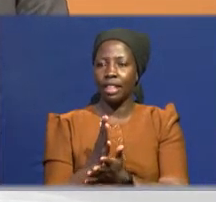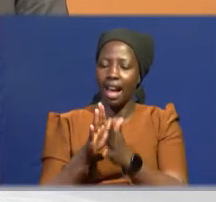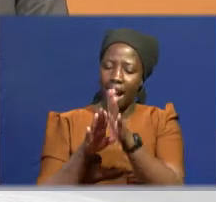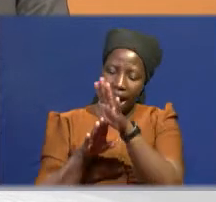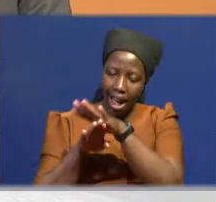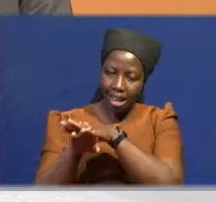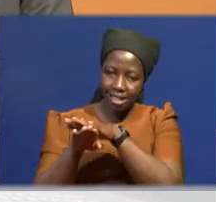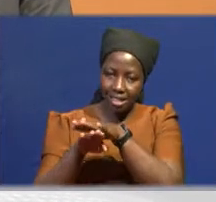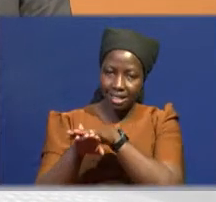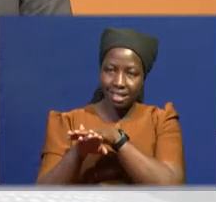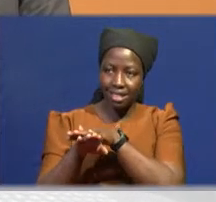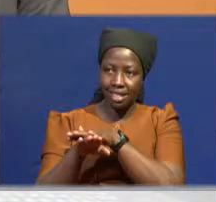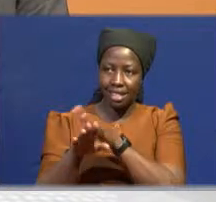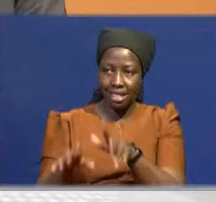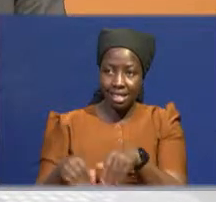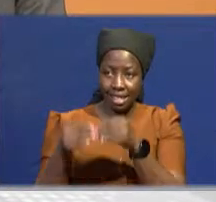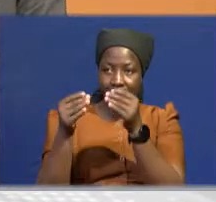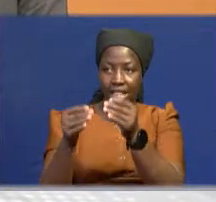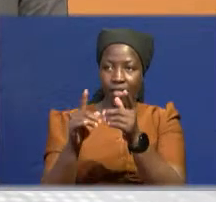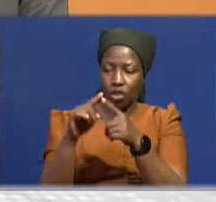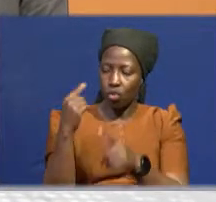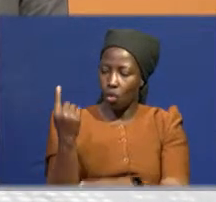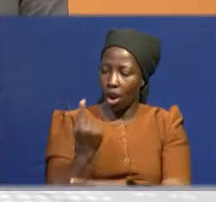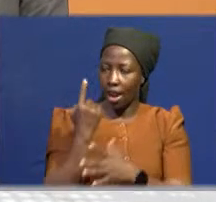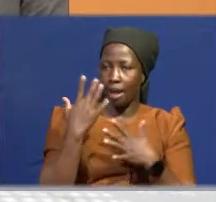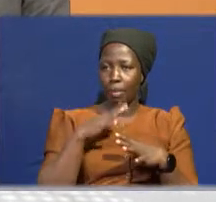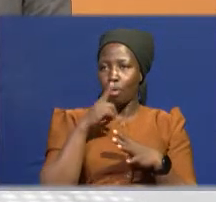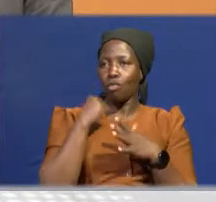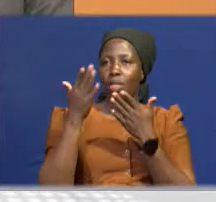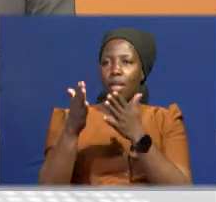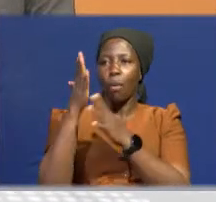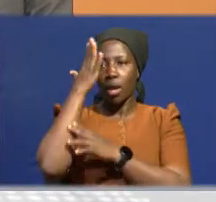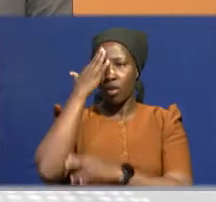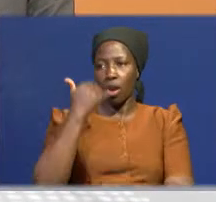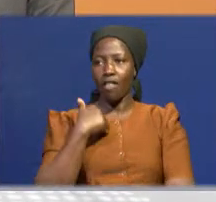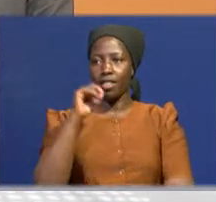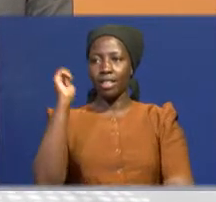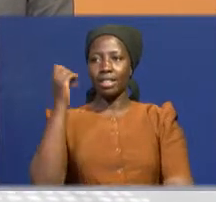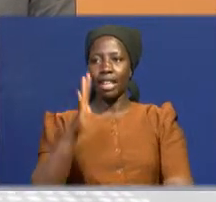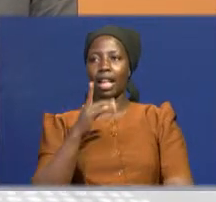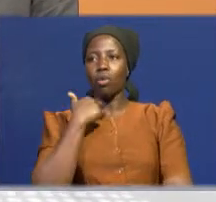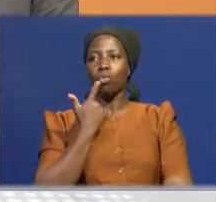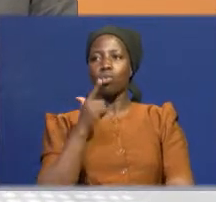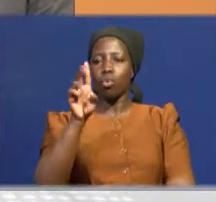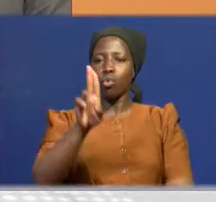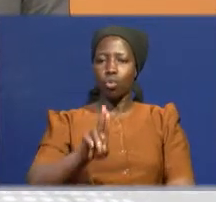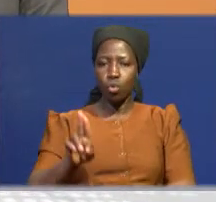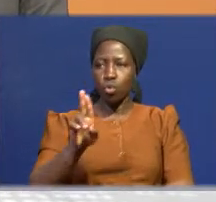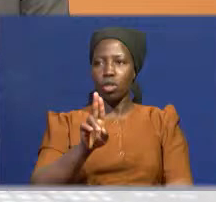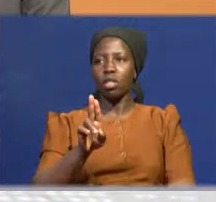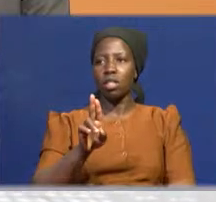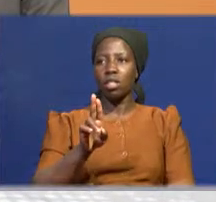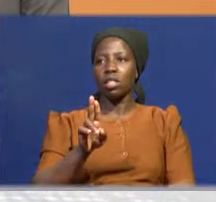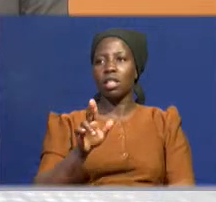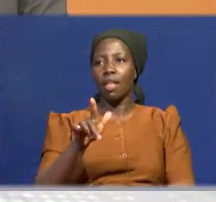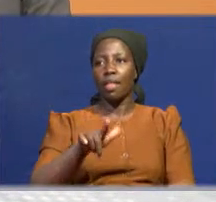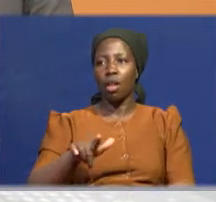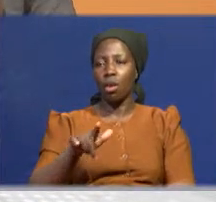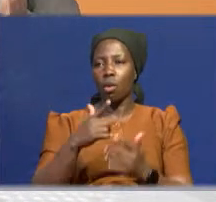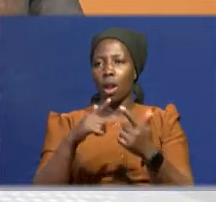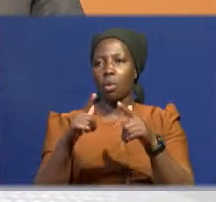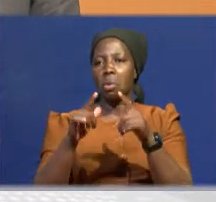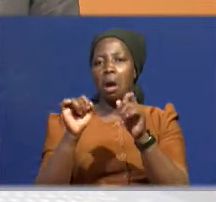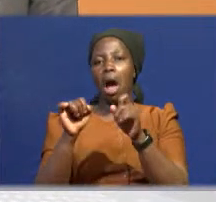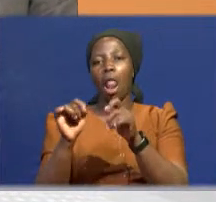access is given to only those who are there. We know there are Kenyans who, to use the local language, who pull rank and say,